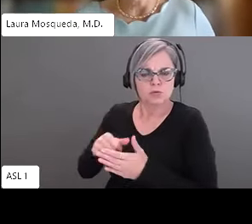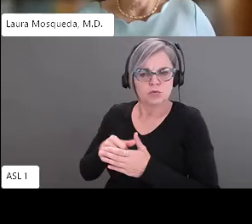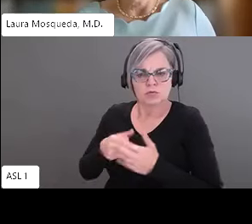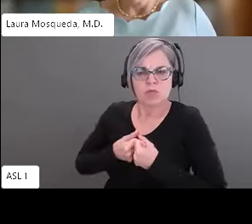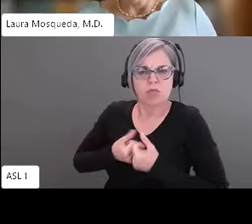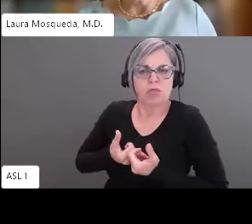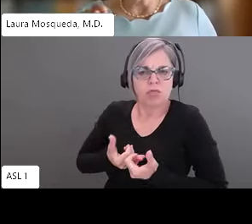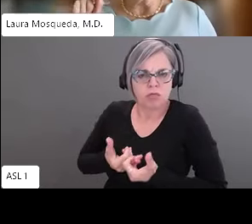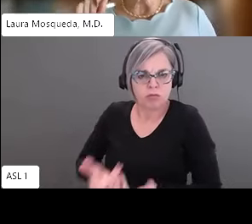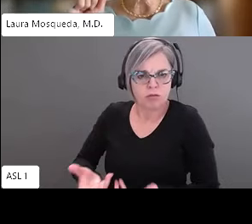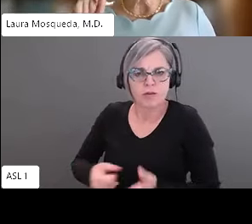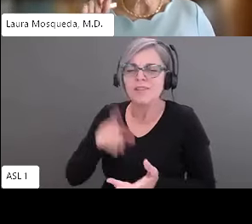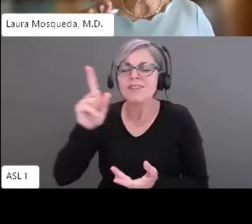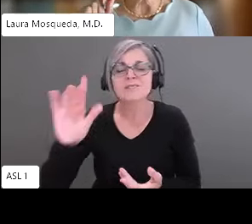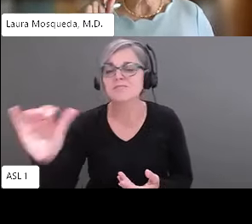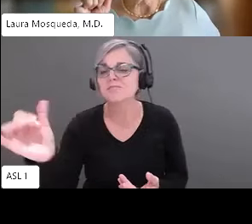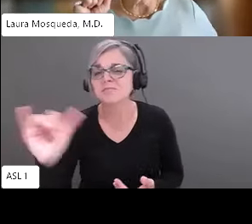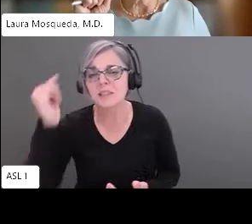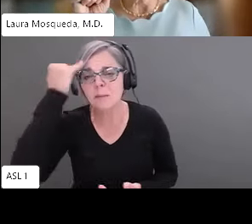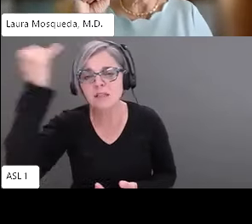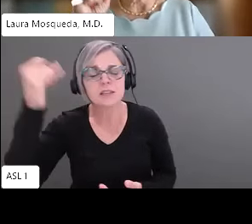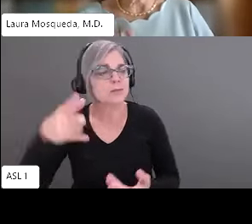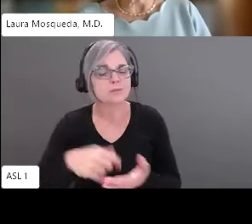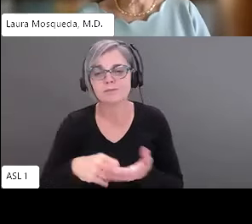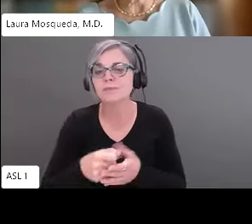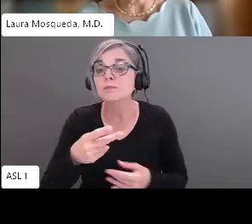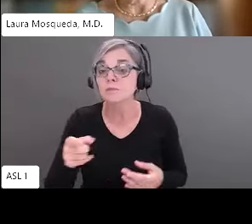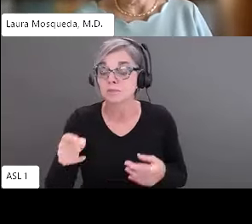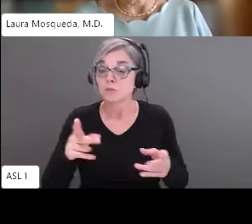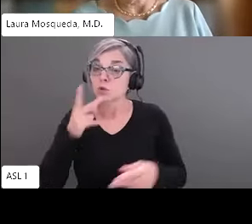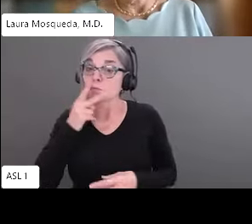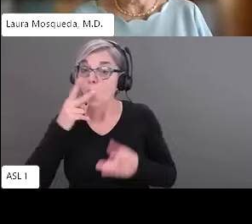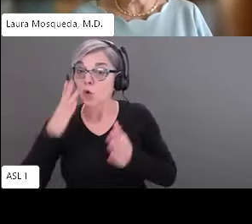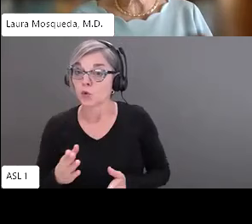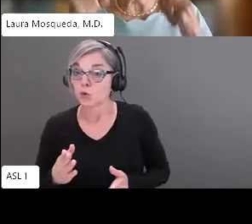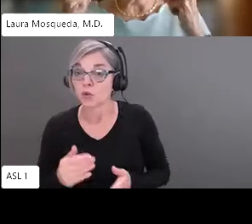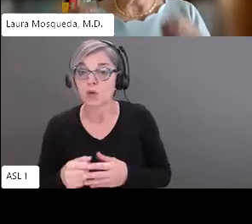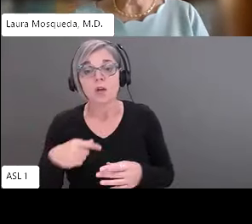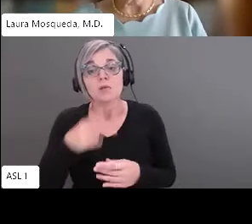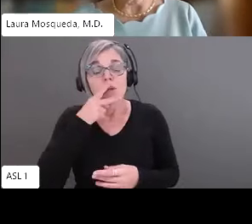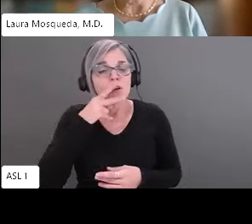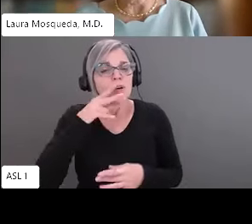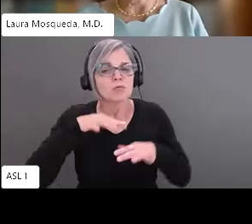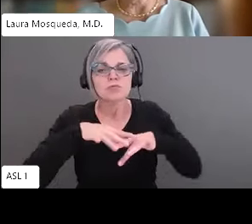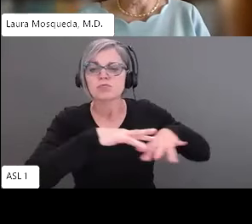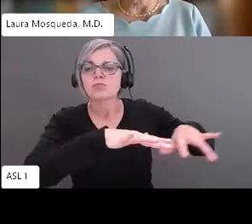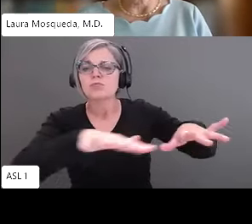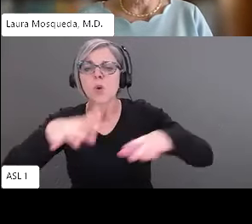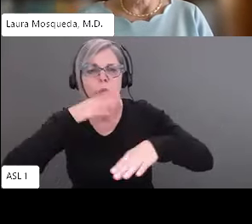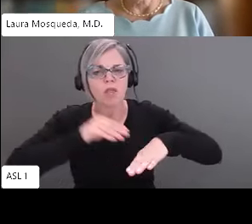abuse. So it not only affects the older adult who's being abused, but it impacts everybody who loves